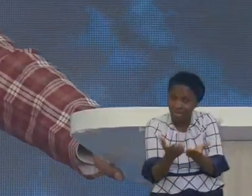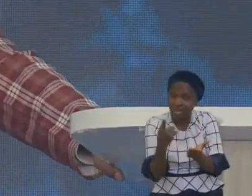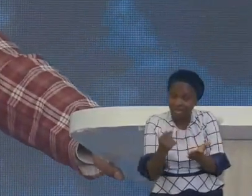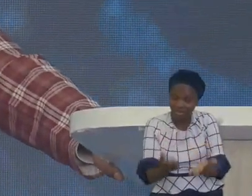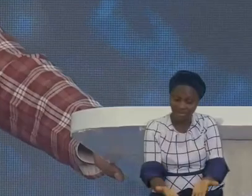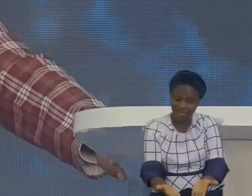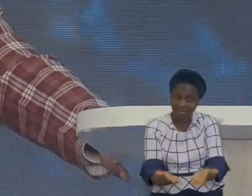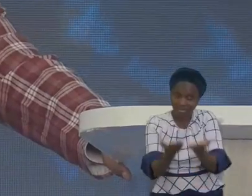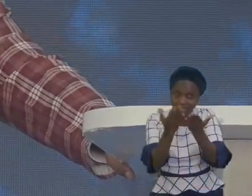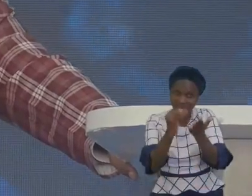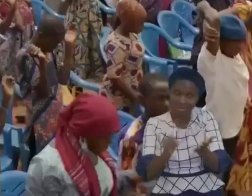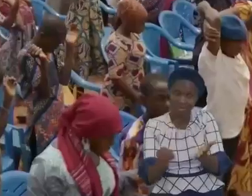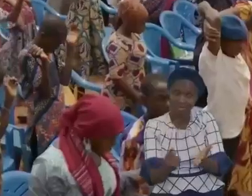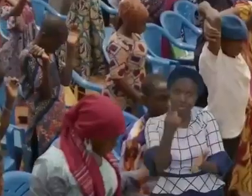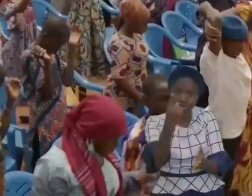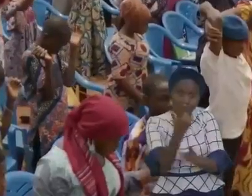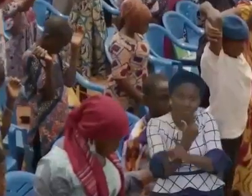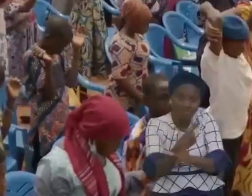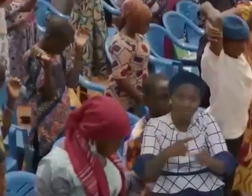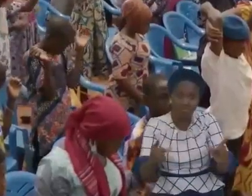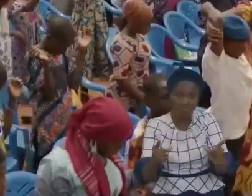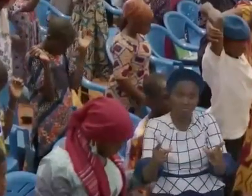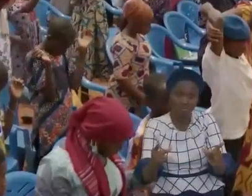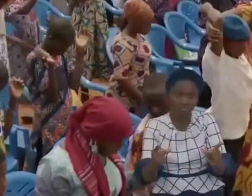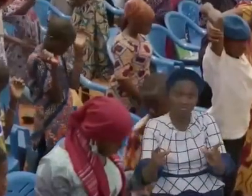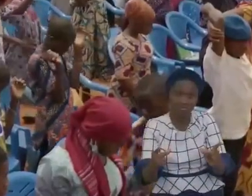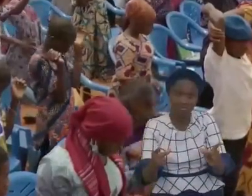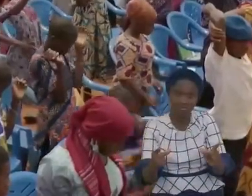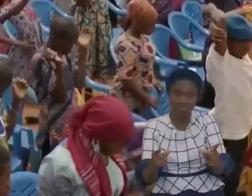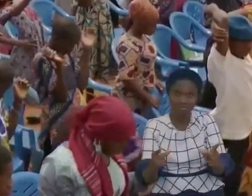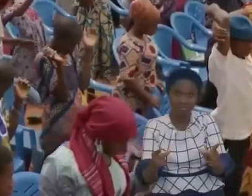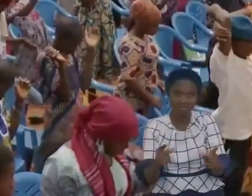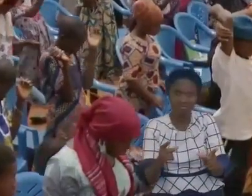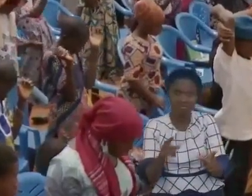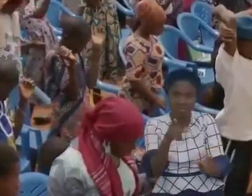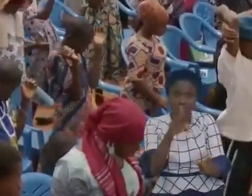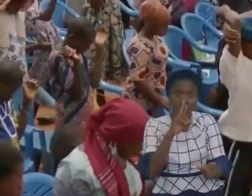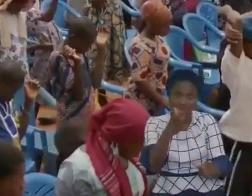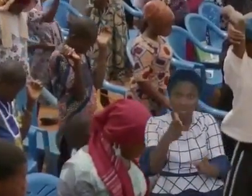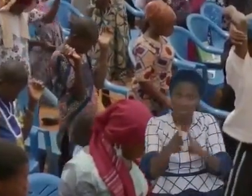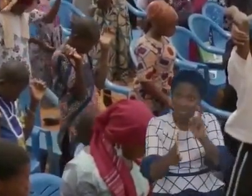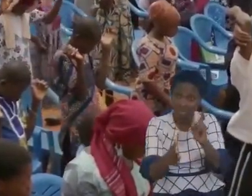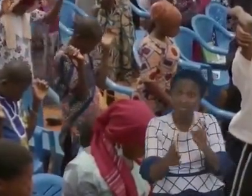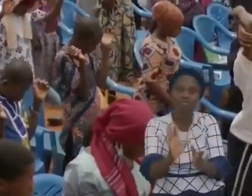Where are you? Let the Lord know you desire something good there.